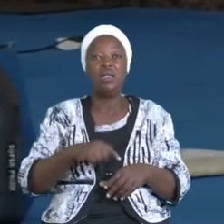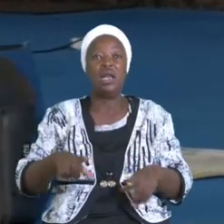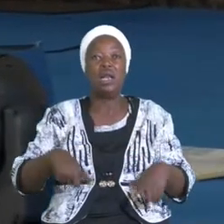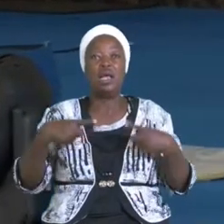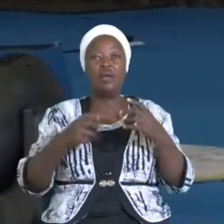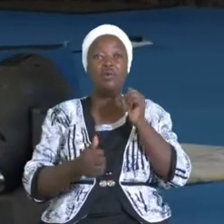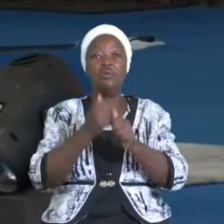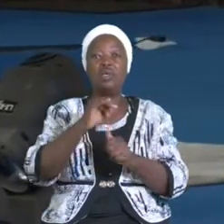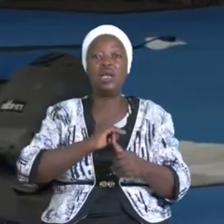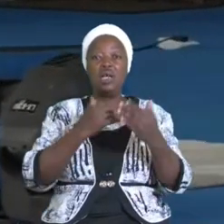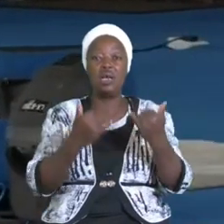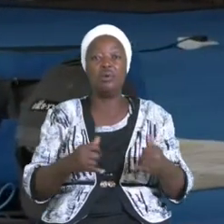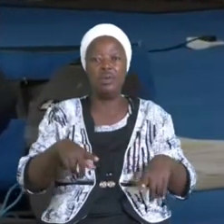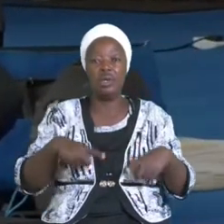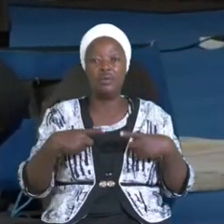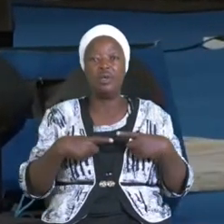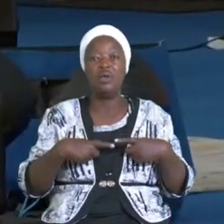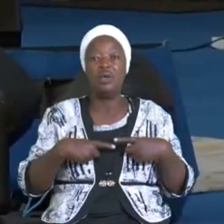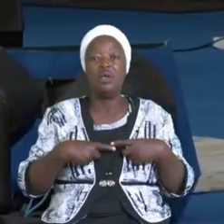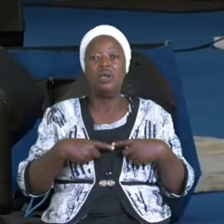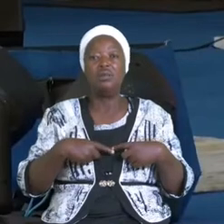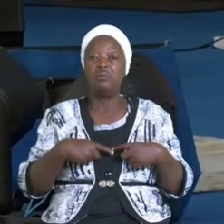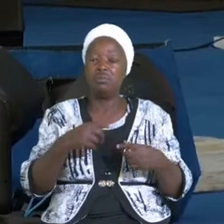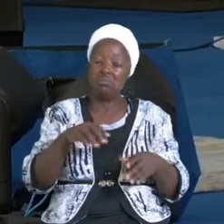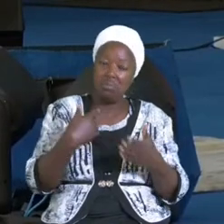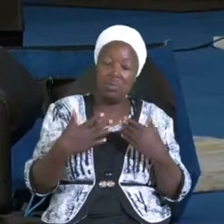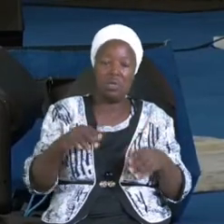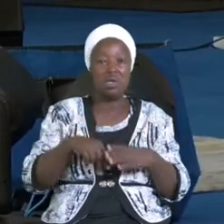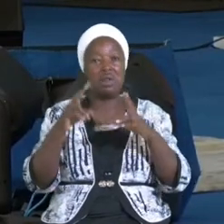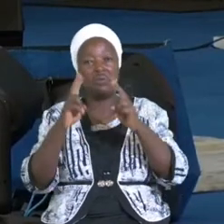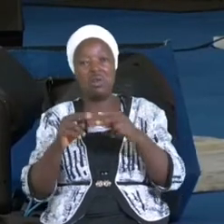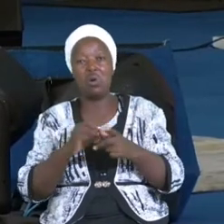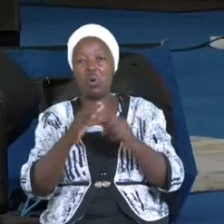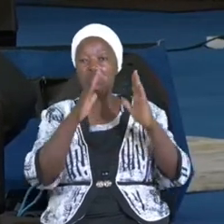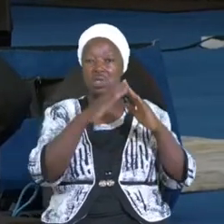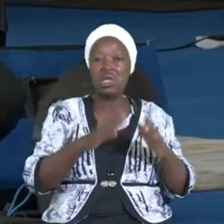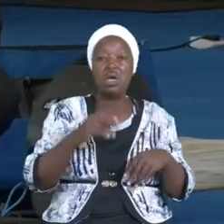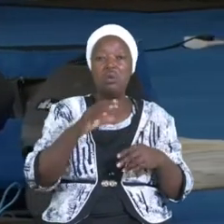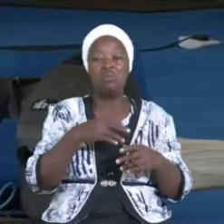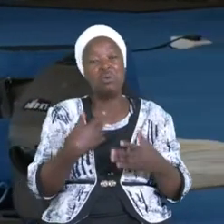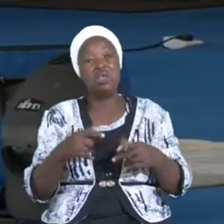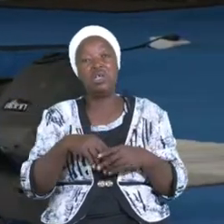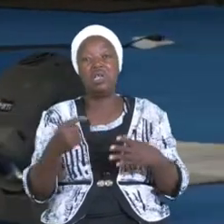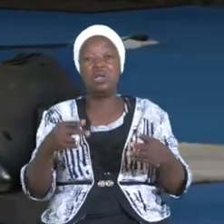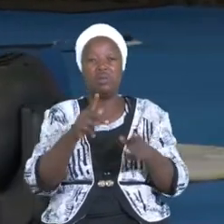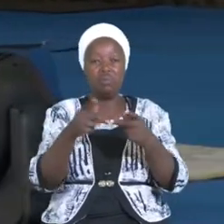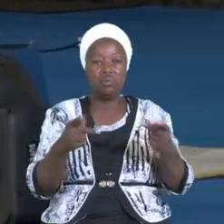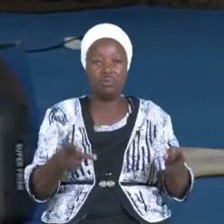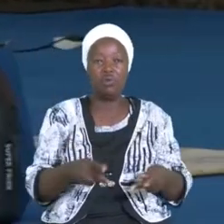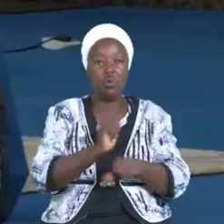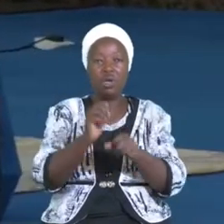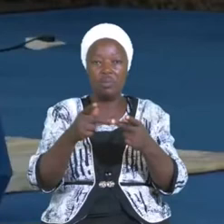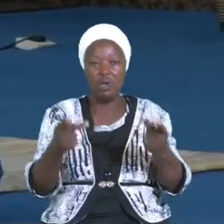now live, whether I'm in the village or in the city, whether I'm in the office or in the marketplace, whether I'm